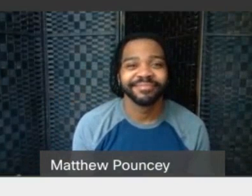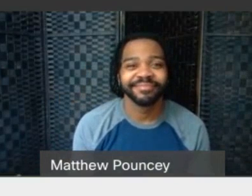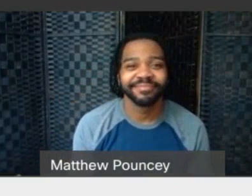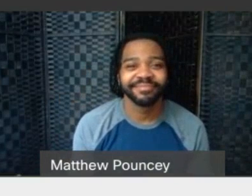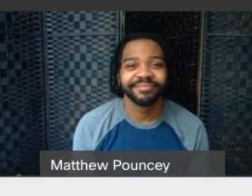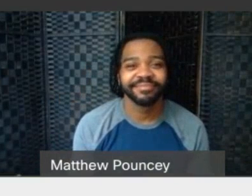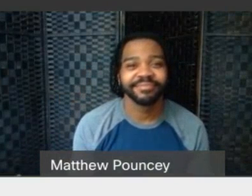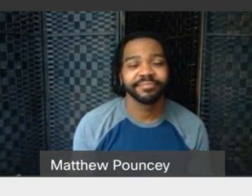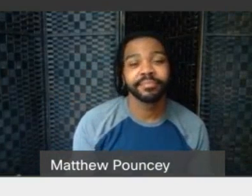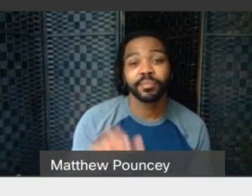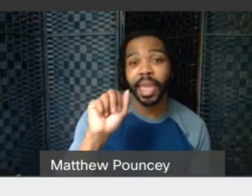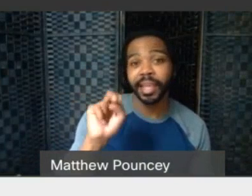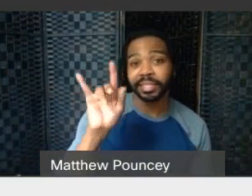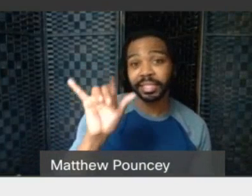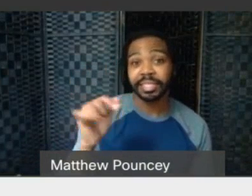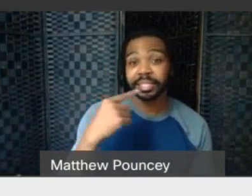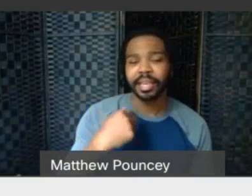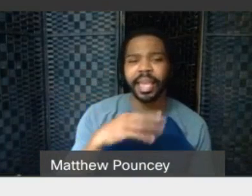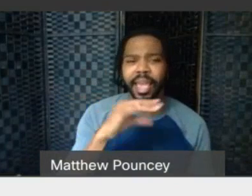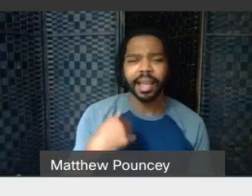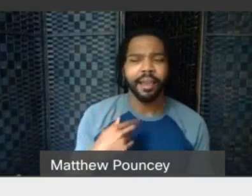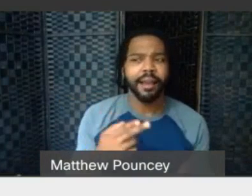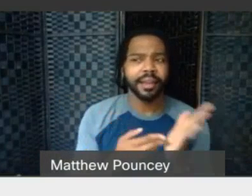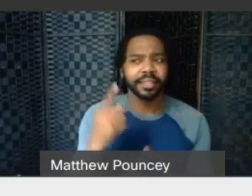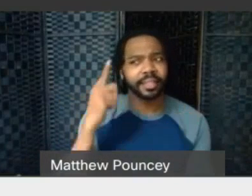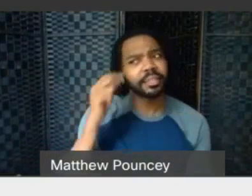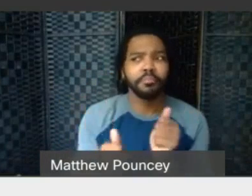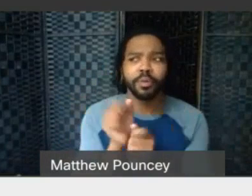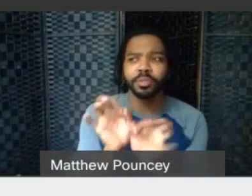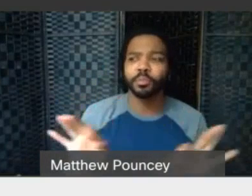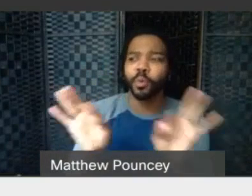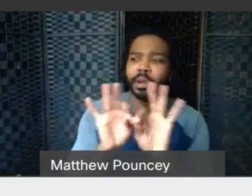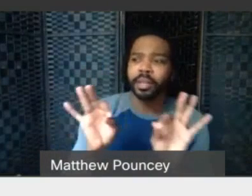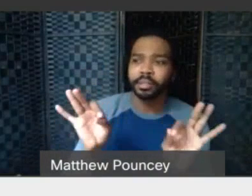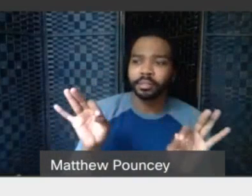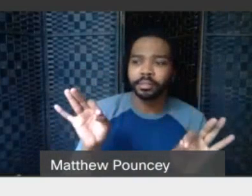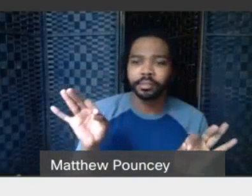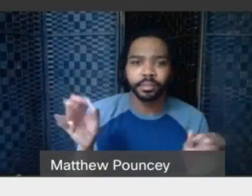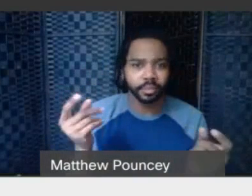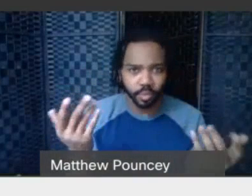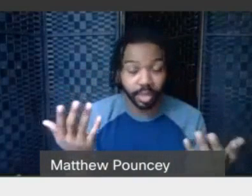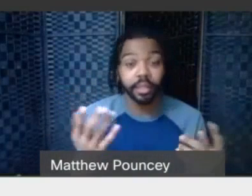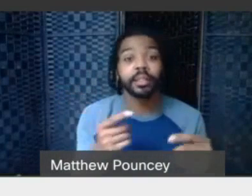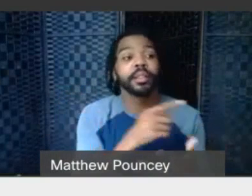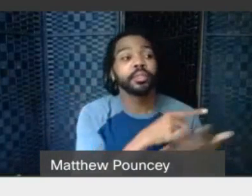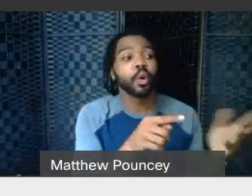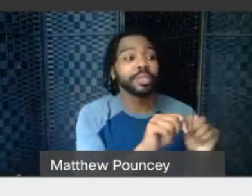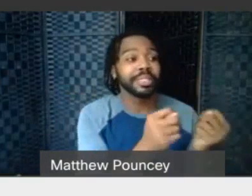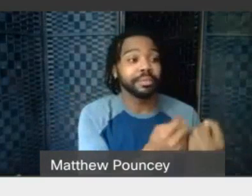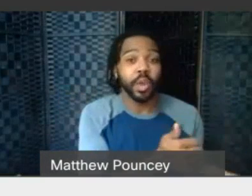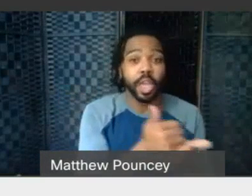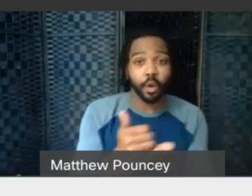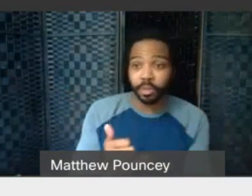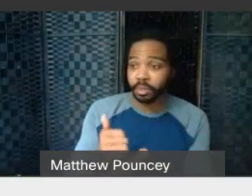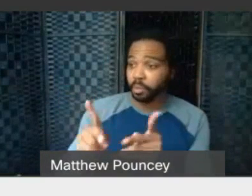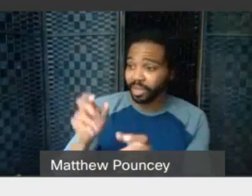And I honestly think the most important will be that the teams that are helping people decide on